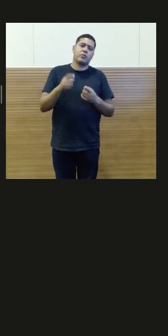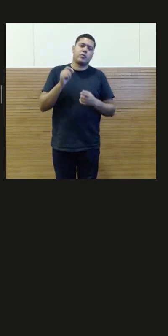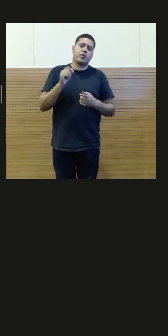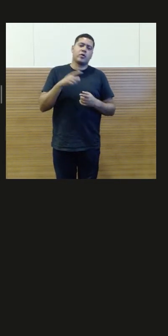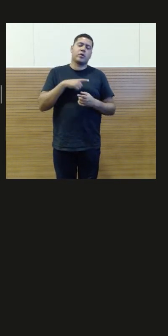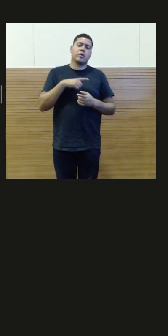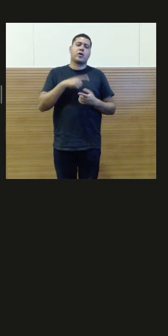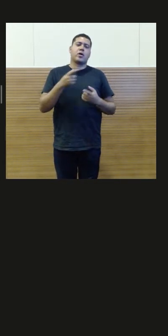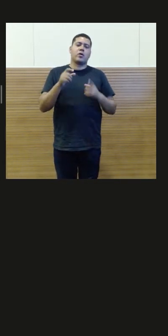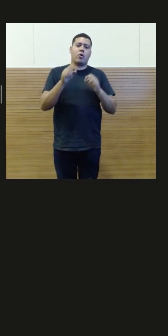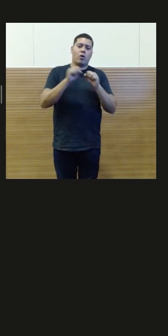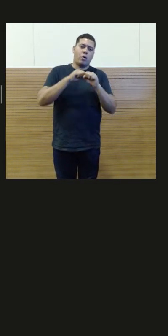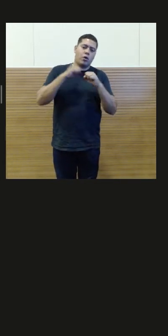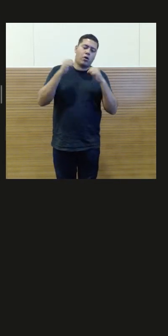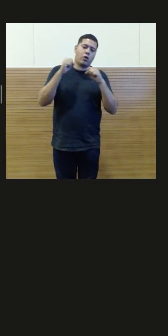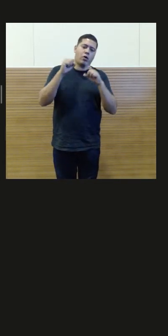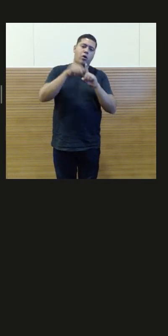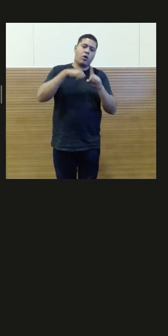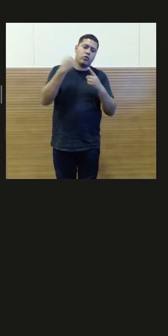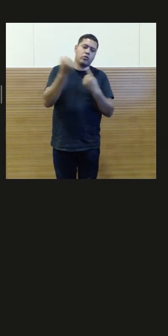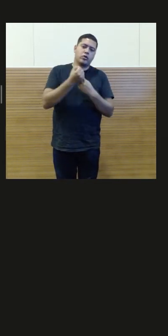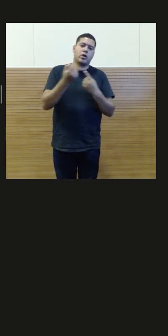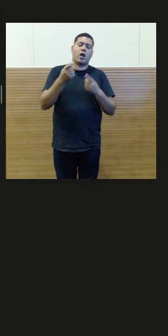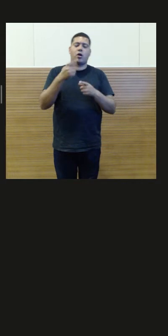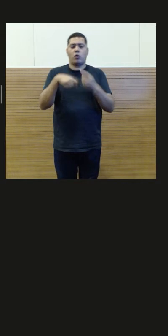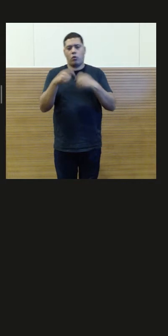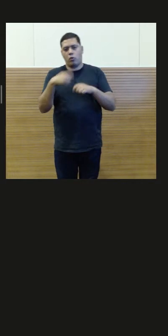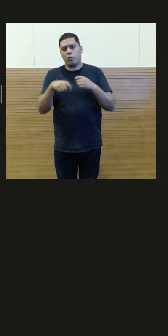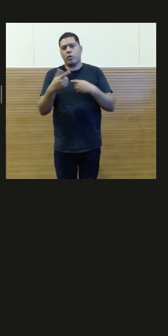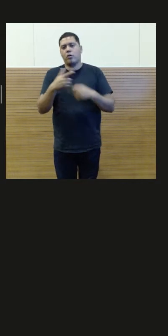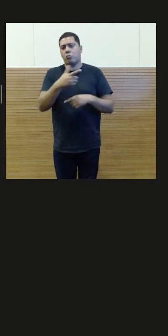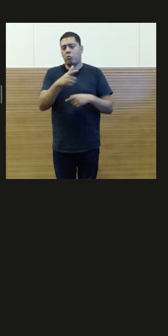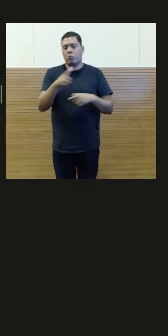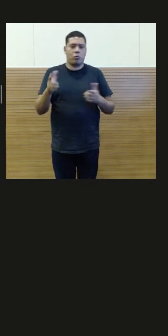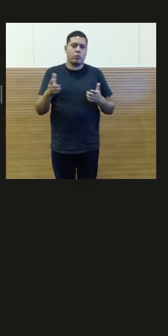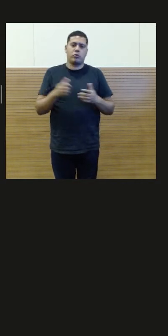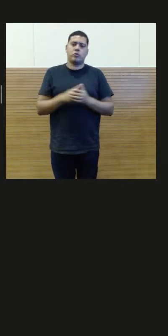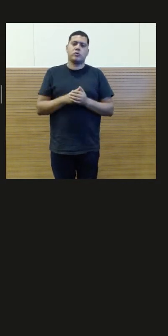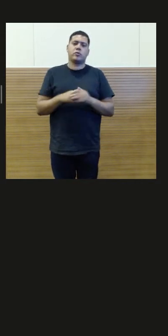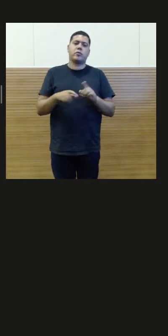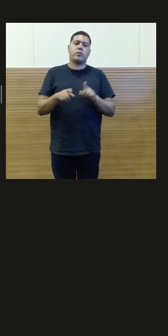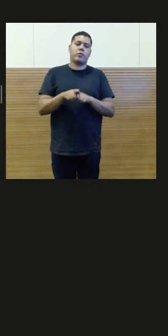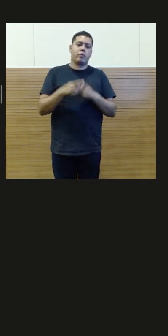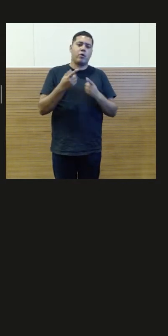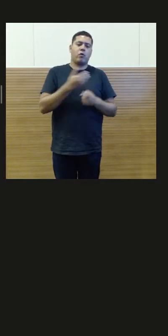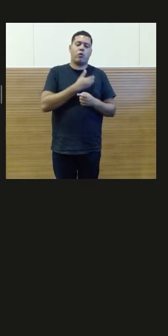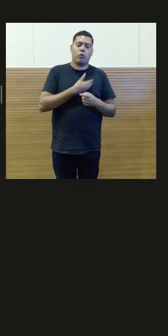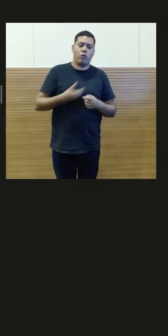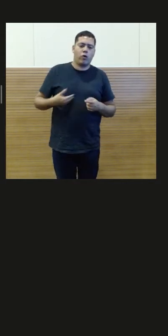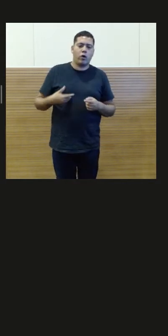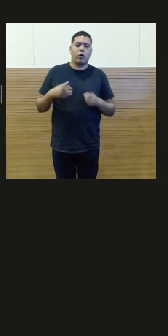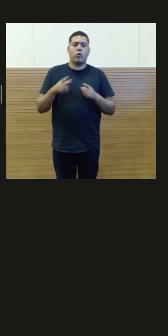account. Other governments have now incorporated NOVA in their new food guides, as Carlos mentioned.